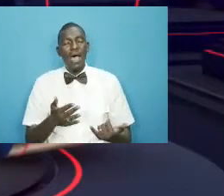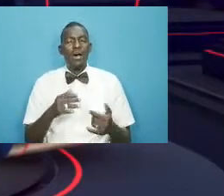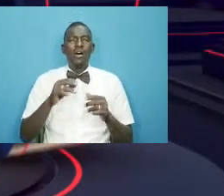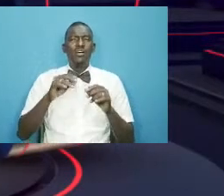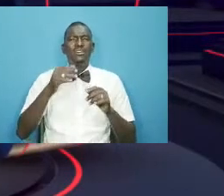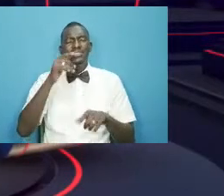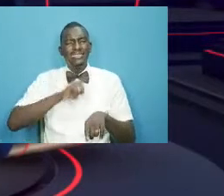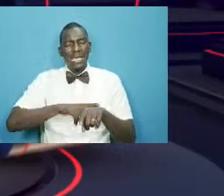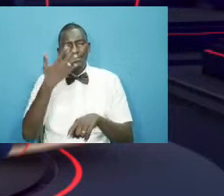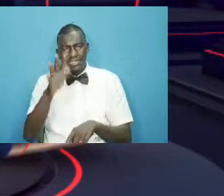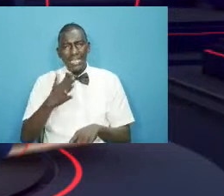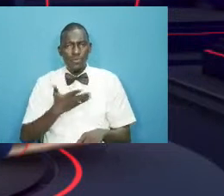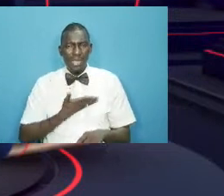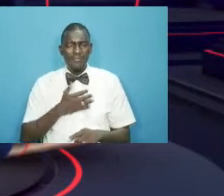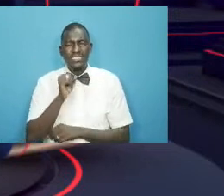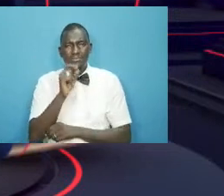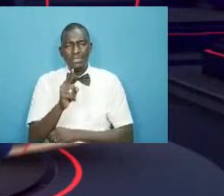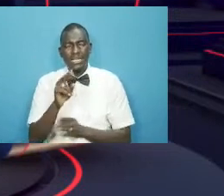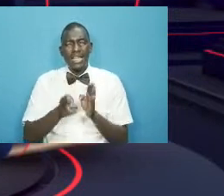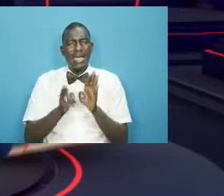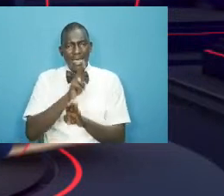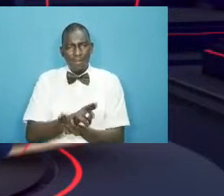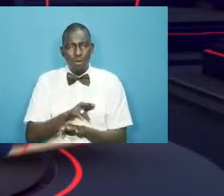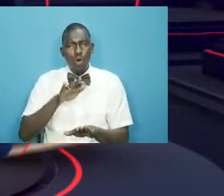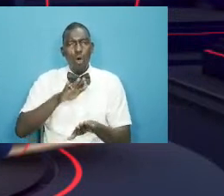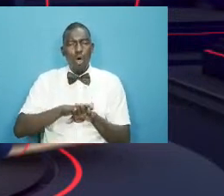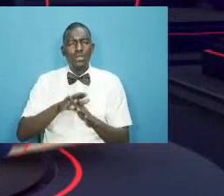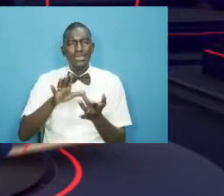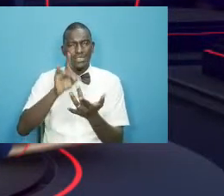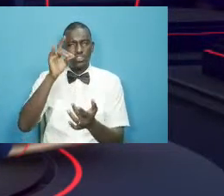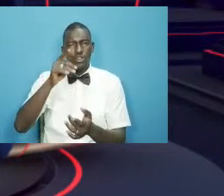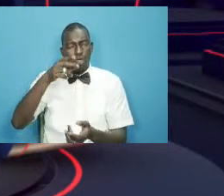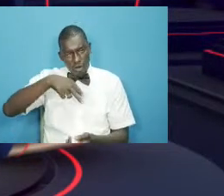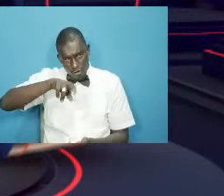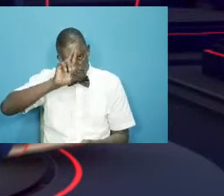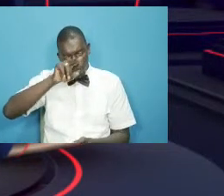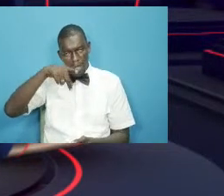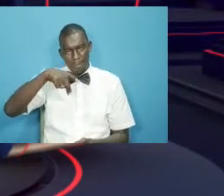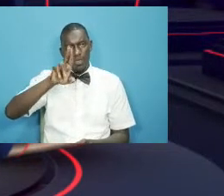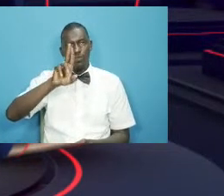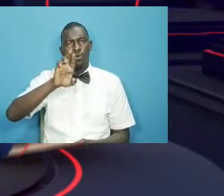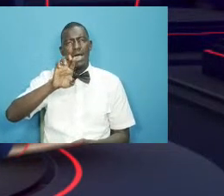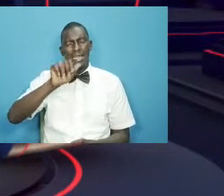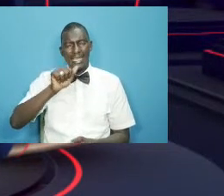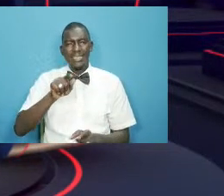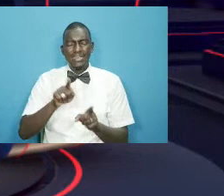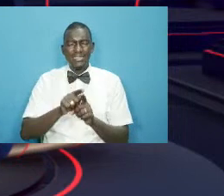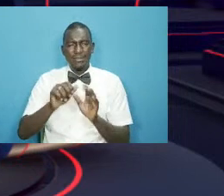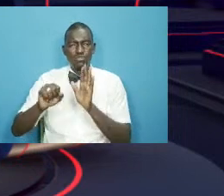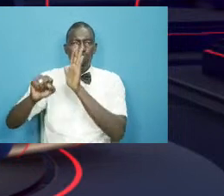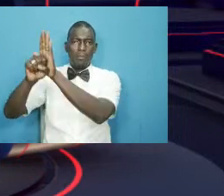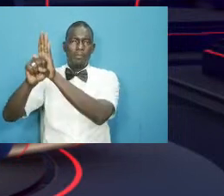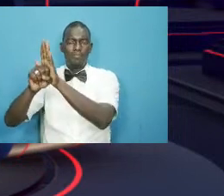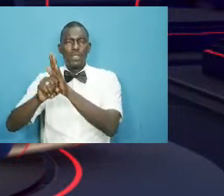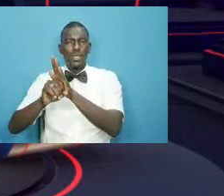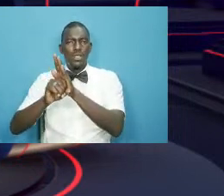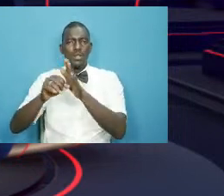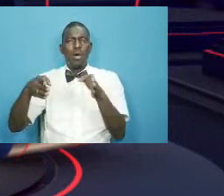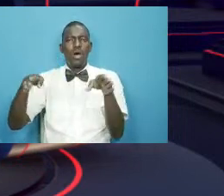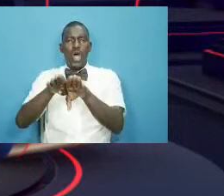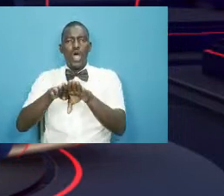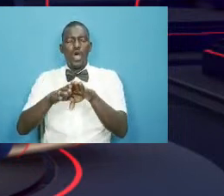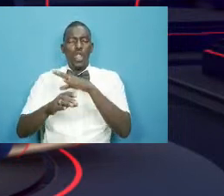Meanwhile, in the 10 o'clock news, we have a special report on the decision of Pura to suspend the licensing of GSM operator Comium. Well,